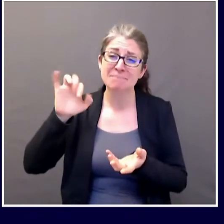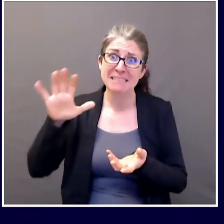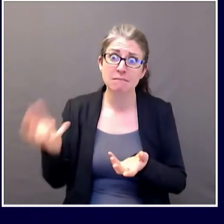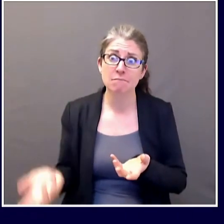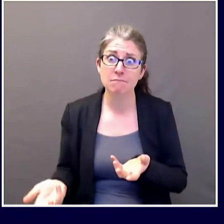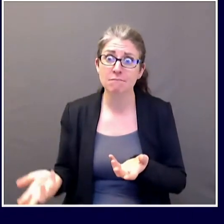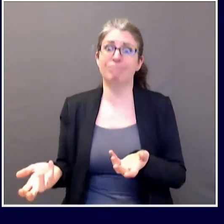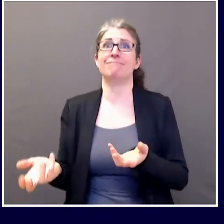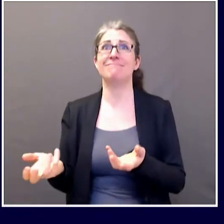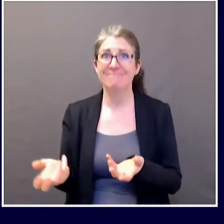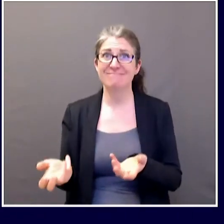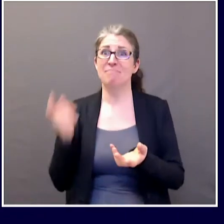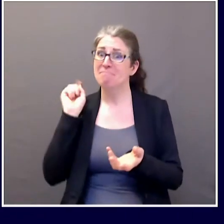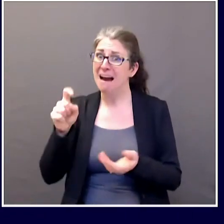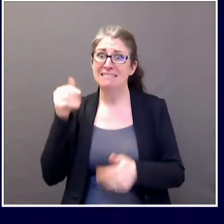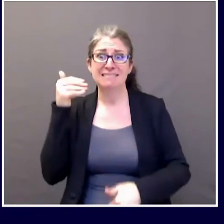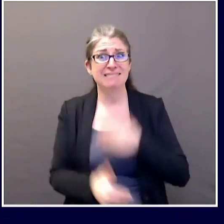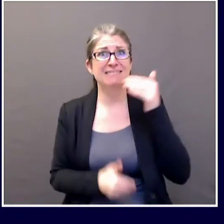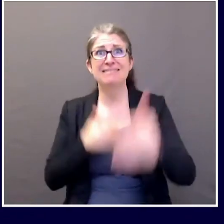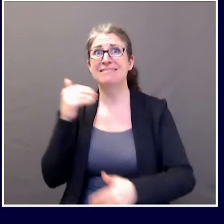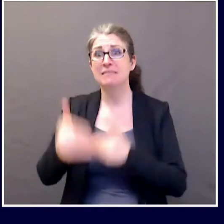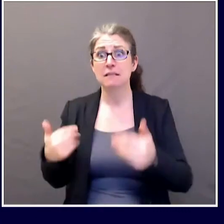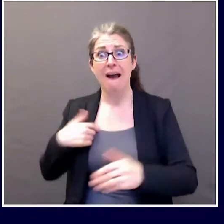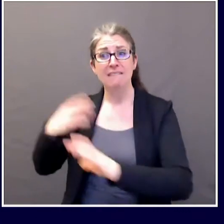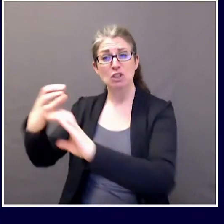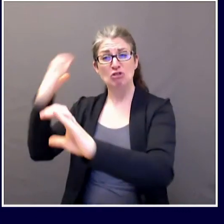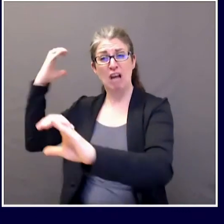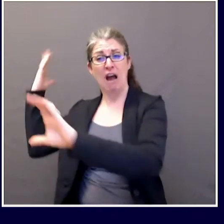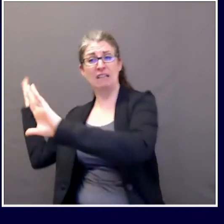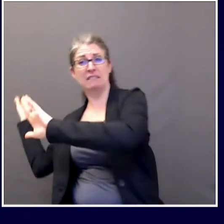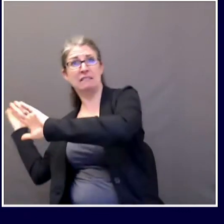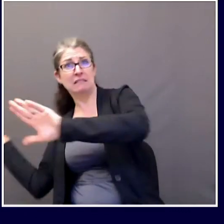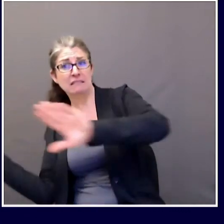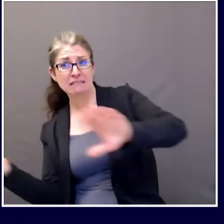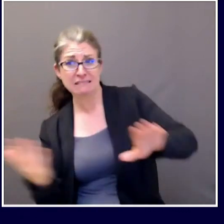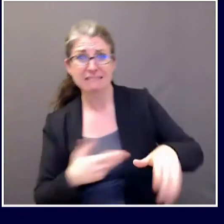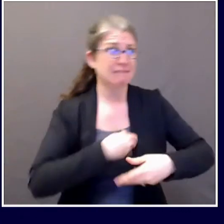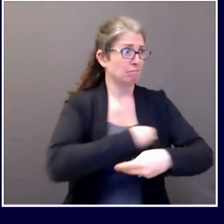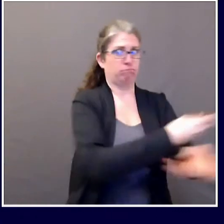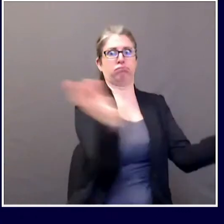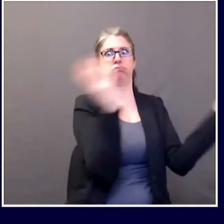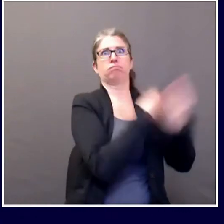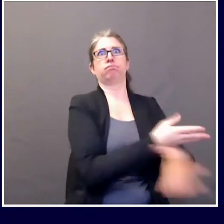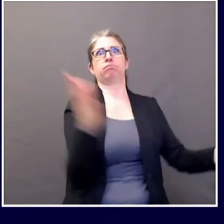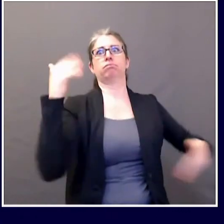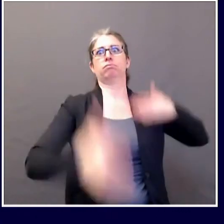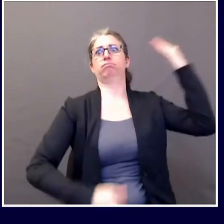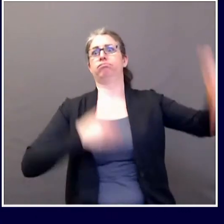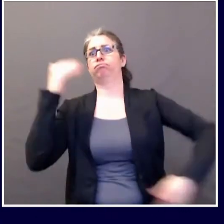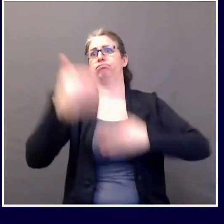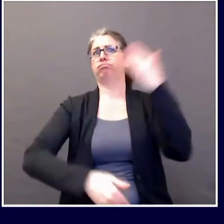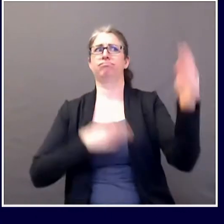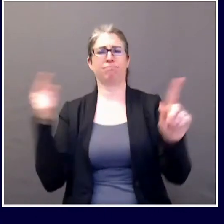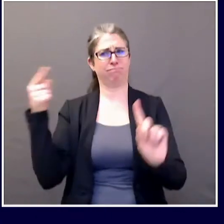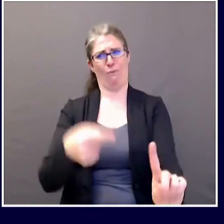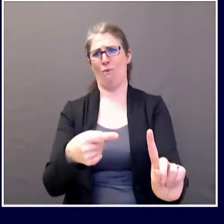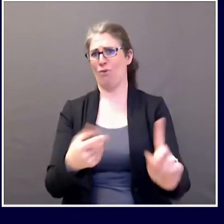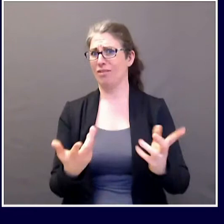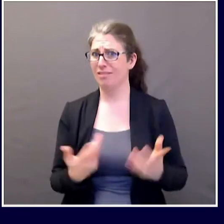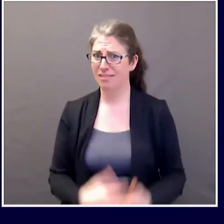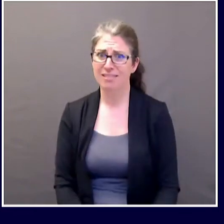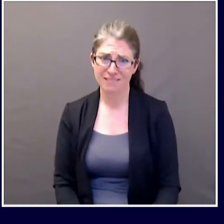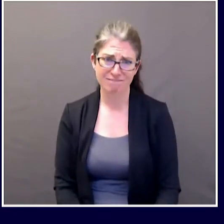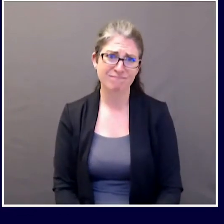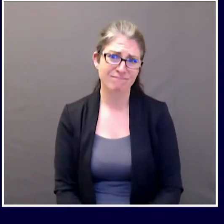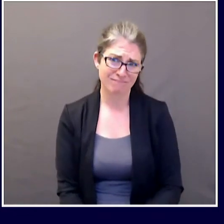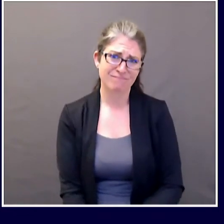and into someone's arms, the quicker we can do that, the safer we're all going to be. Gotcha. So the addition of the mass sites, then the